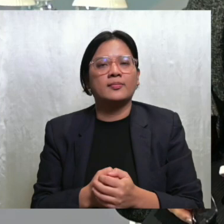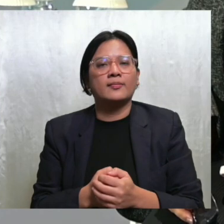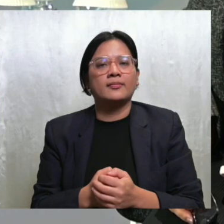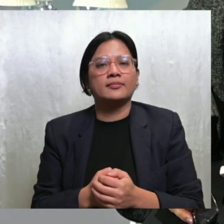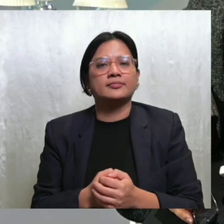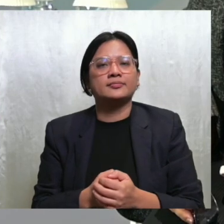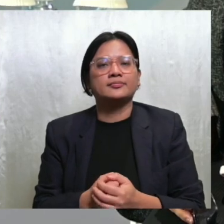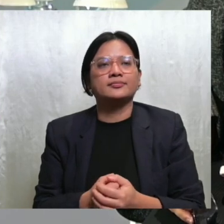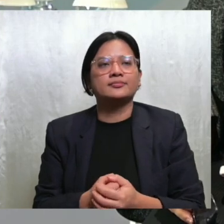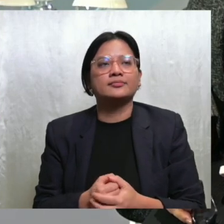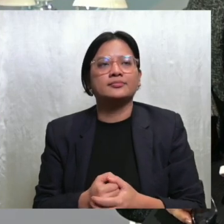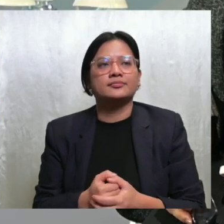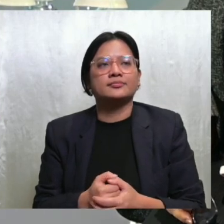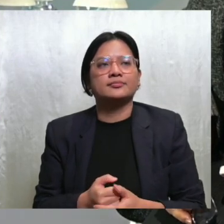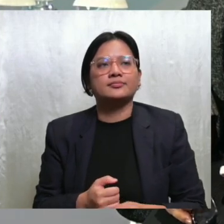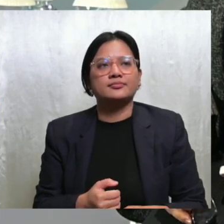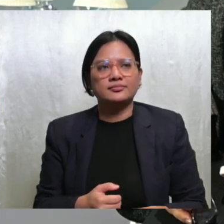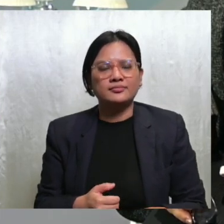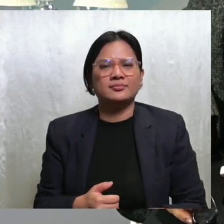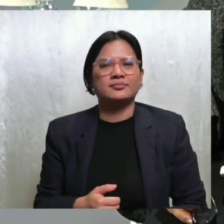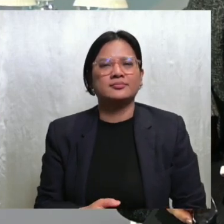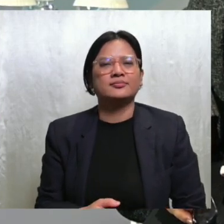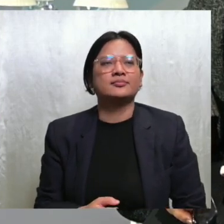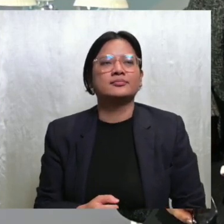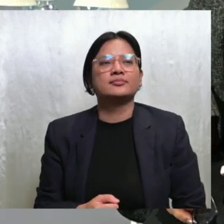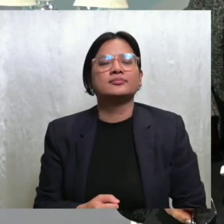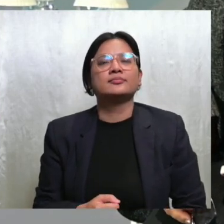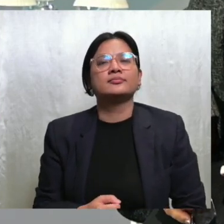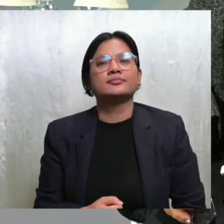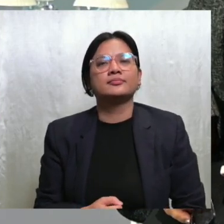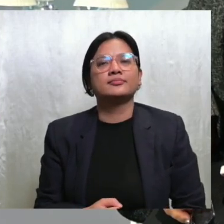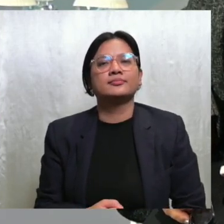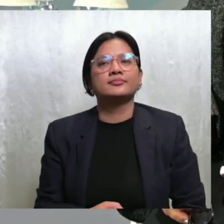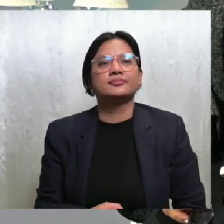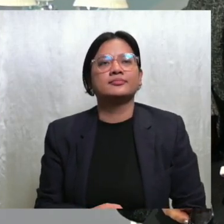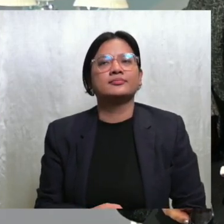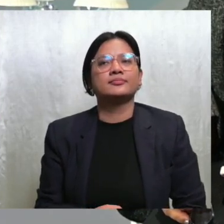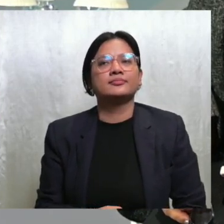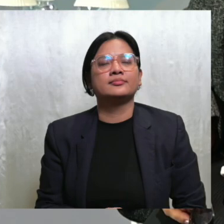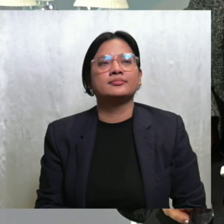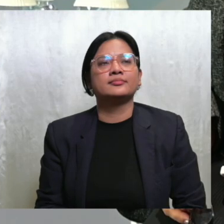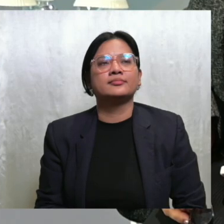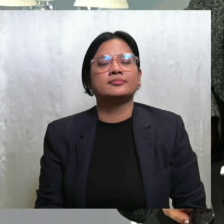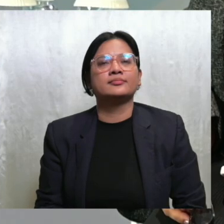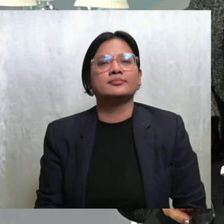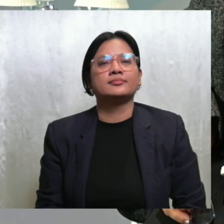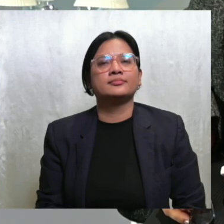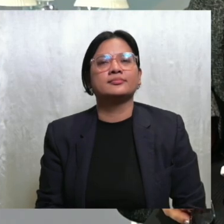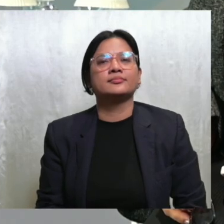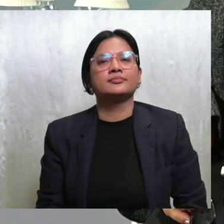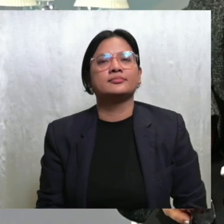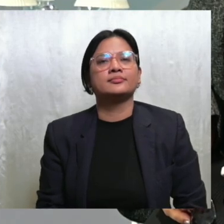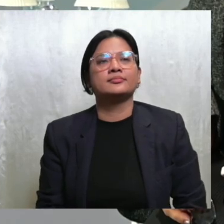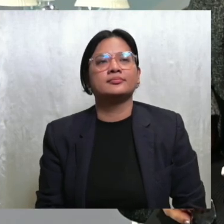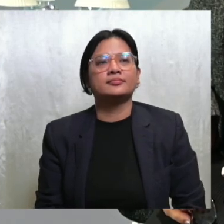now we are shifting. Right after COVID, we are in an information age where we are focusing on personalized